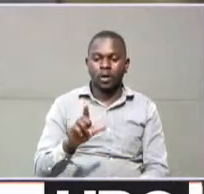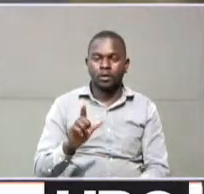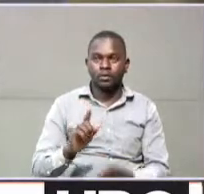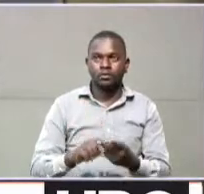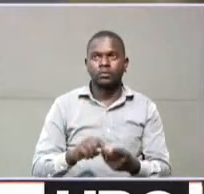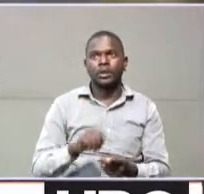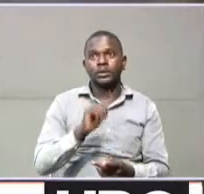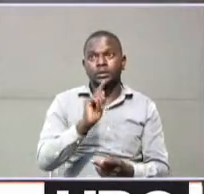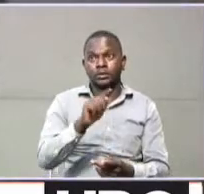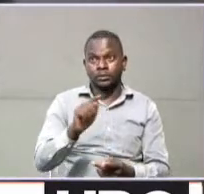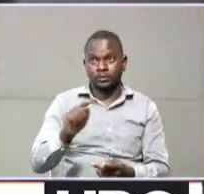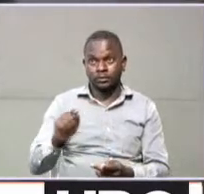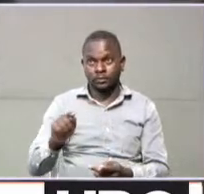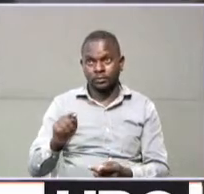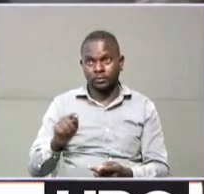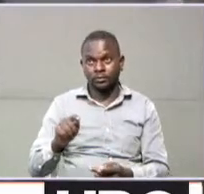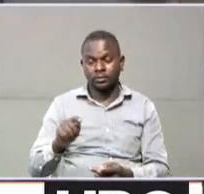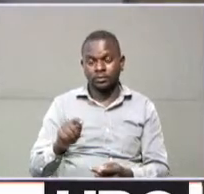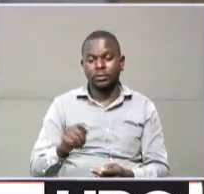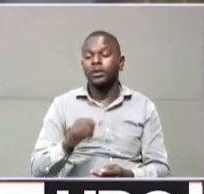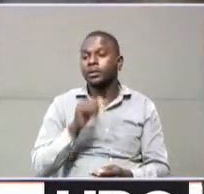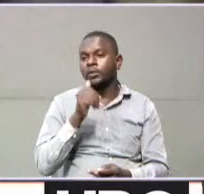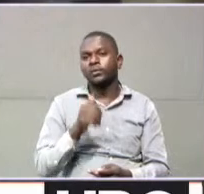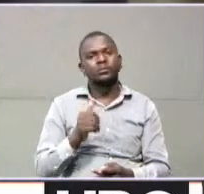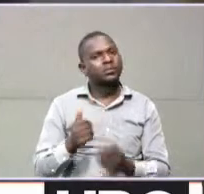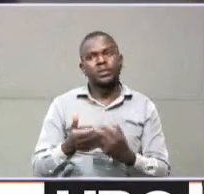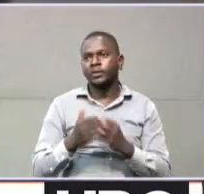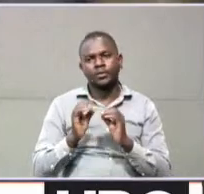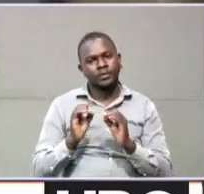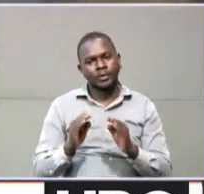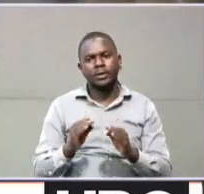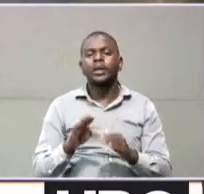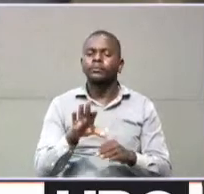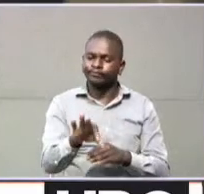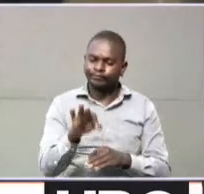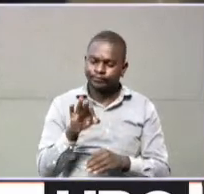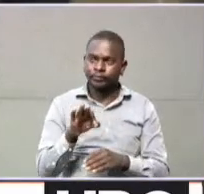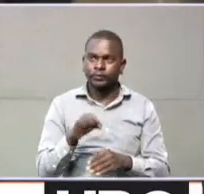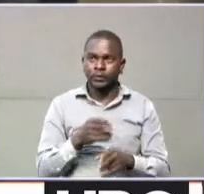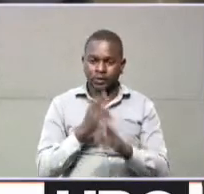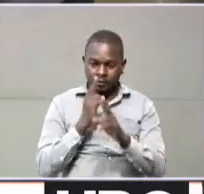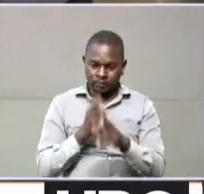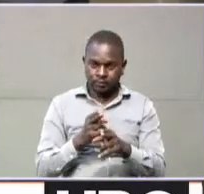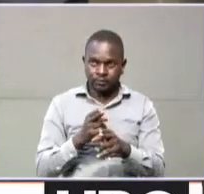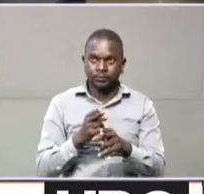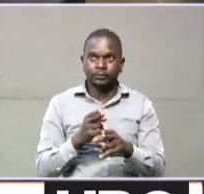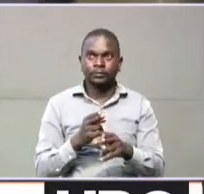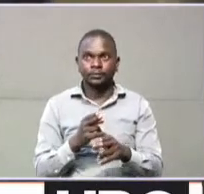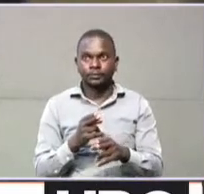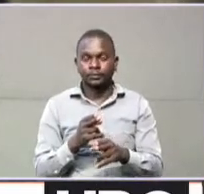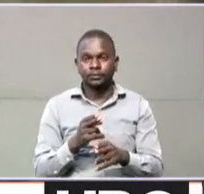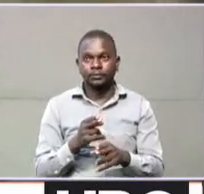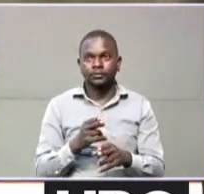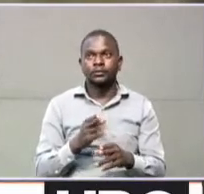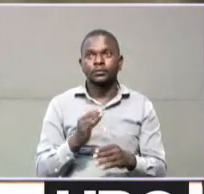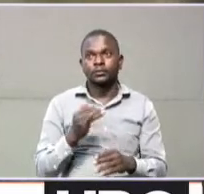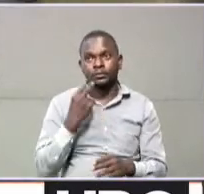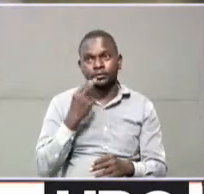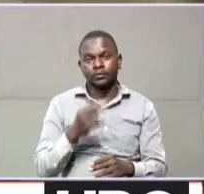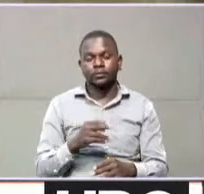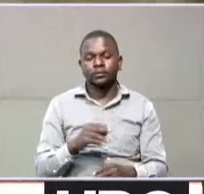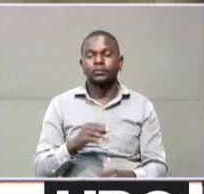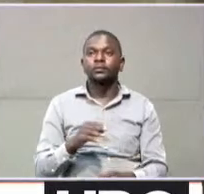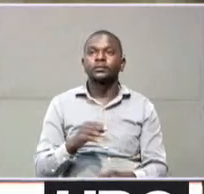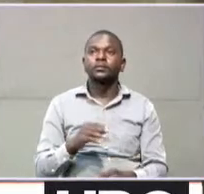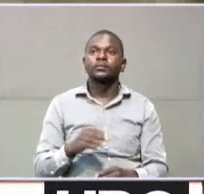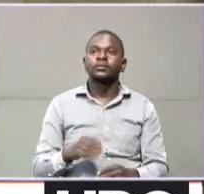of you i'm picking you so don't mind whenever you have already spoken at least i will first speak those who